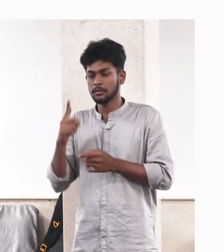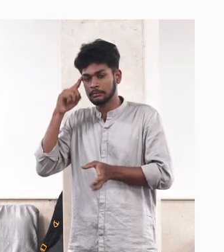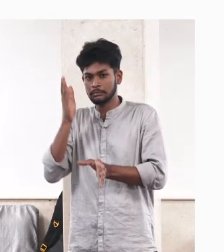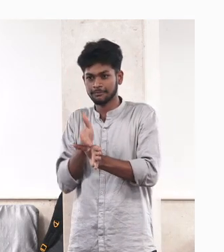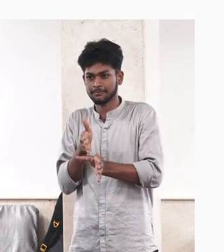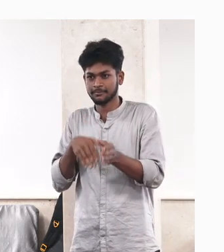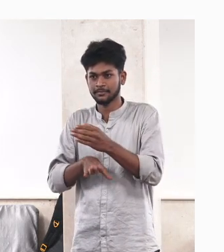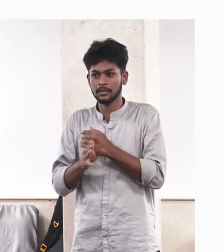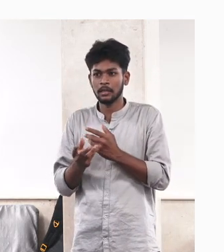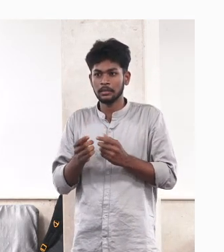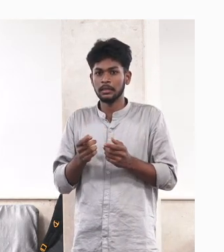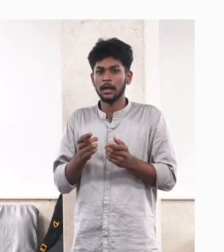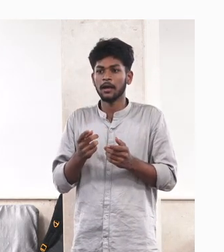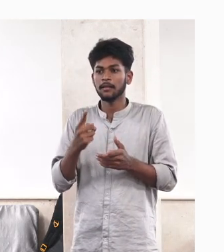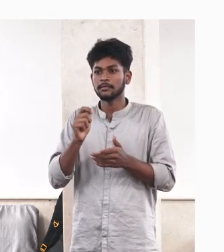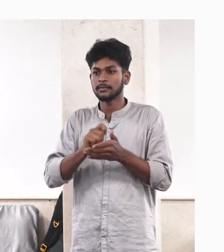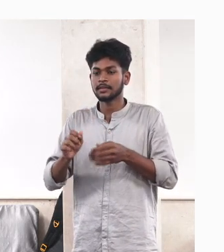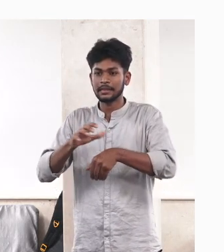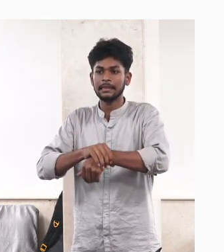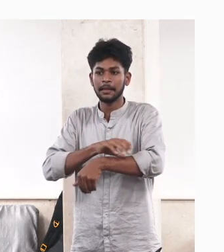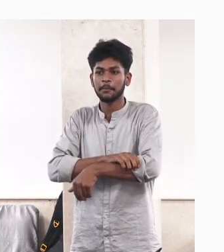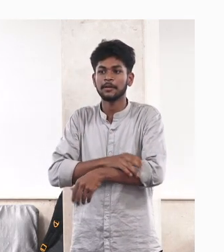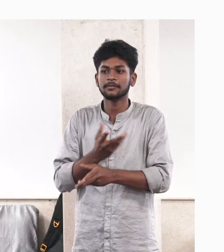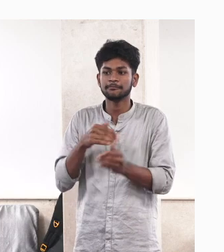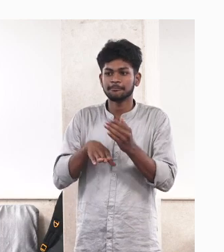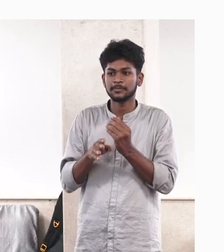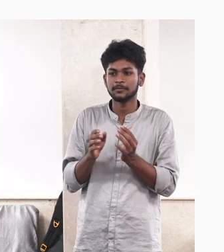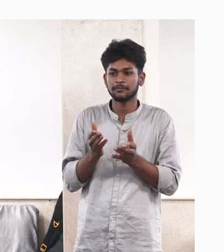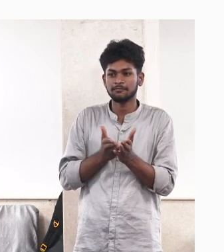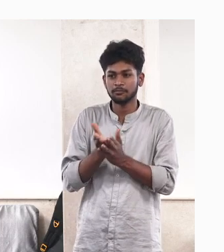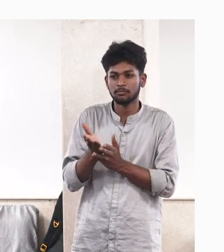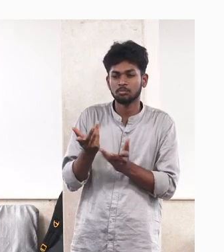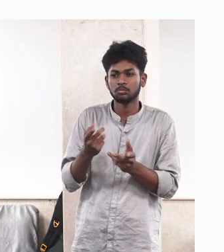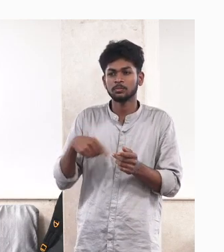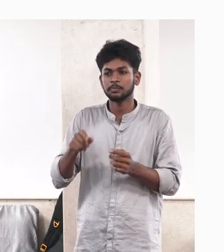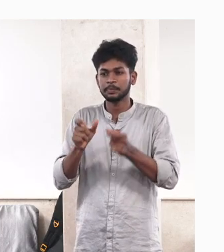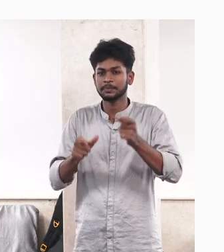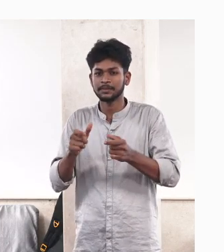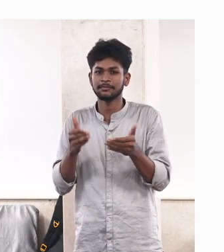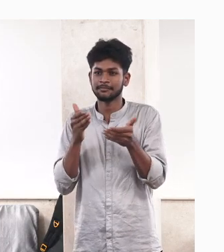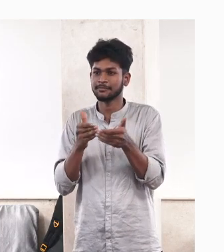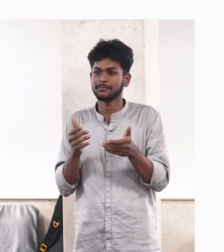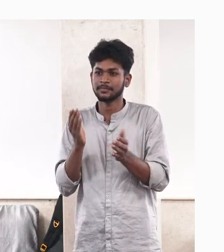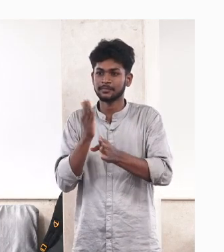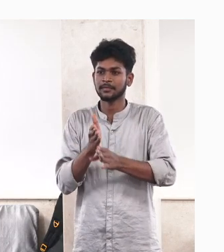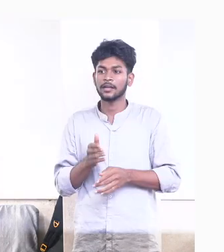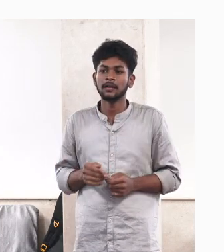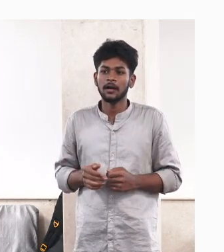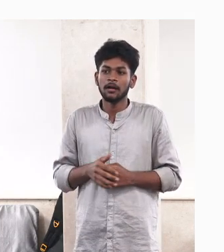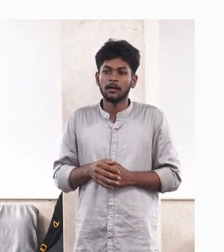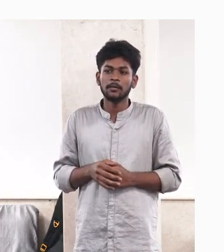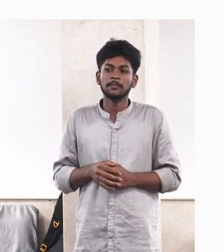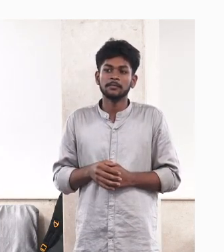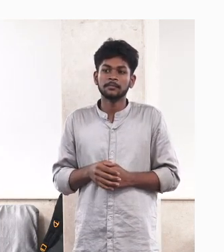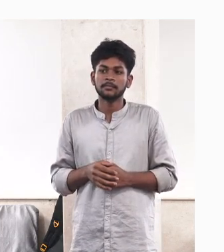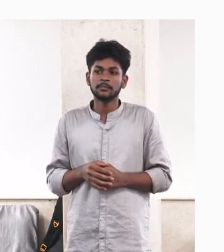therapeutic way to go together with the people. In Trieste, we are,